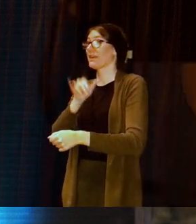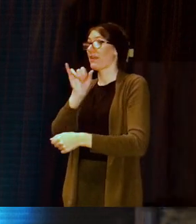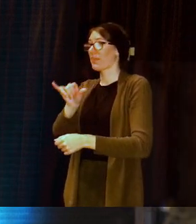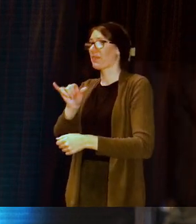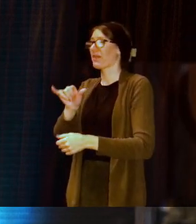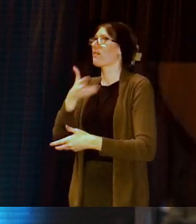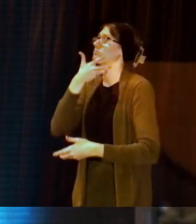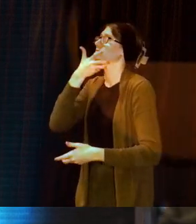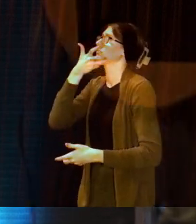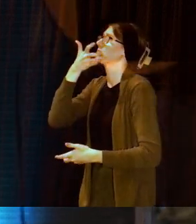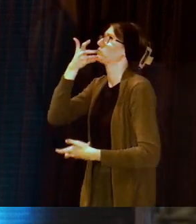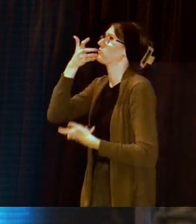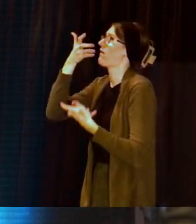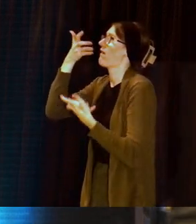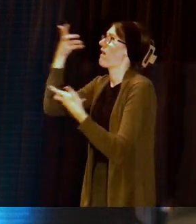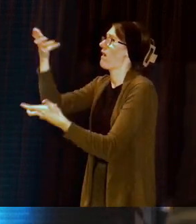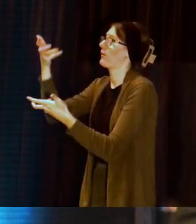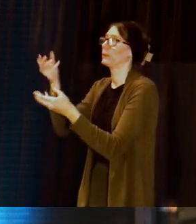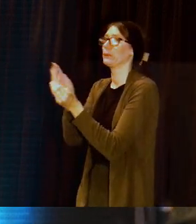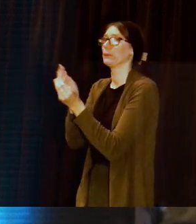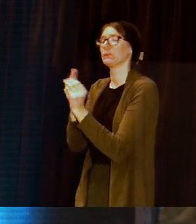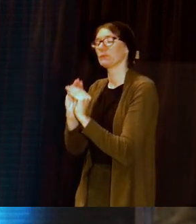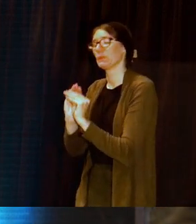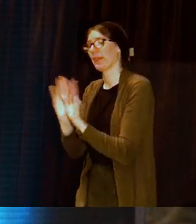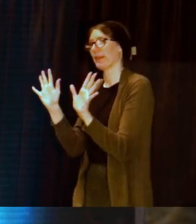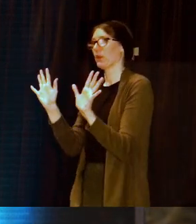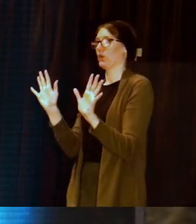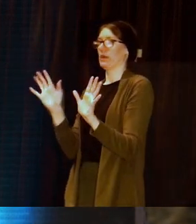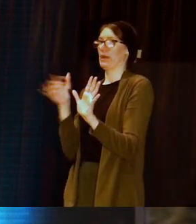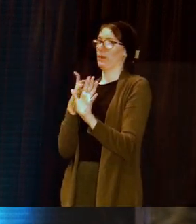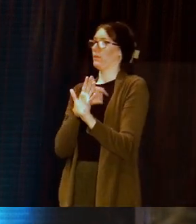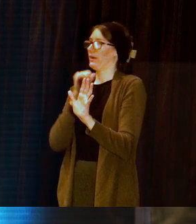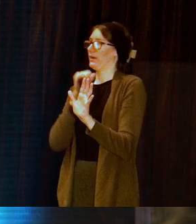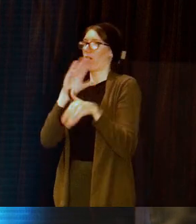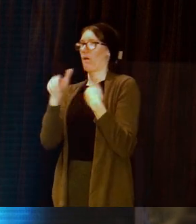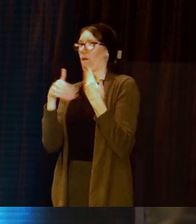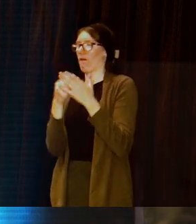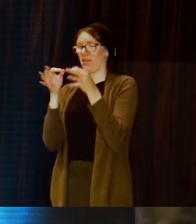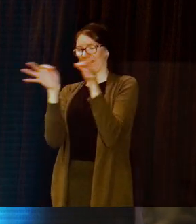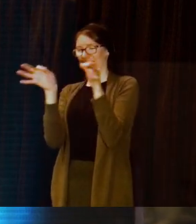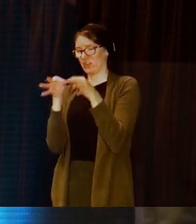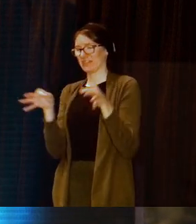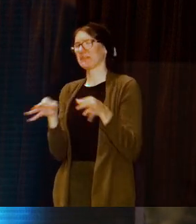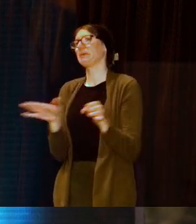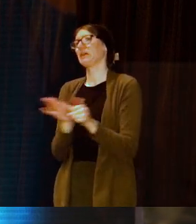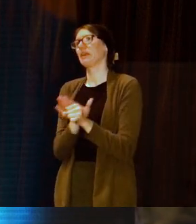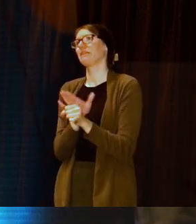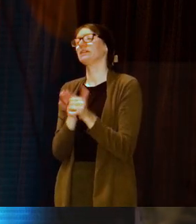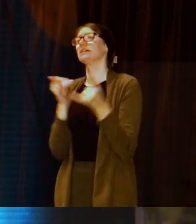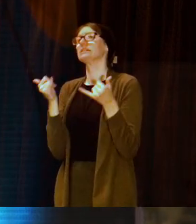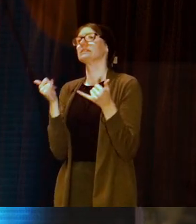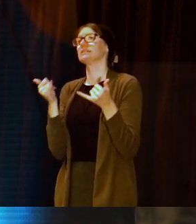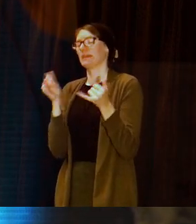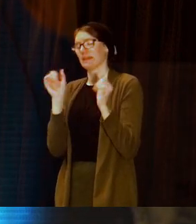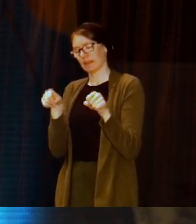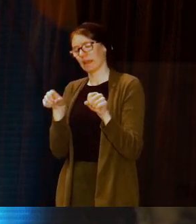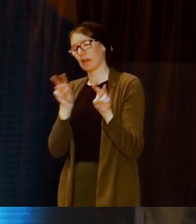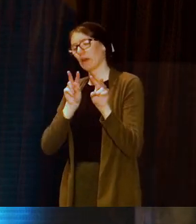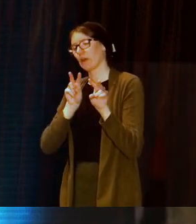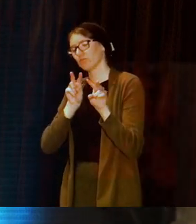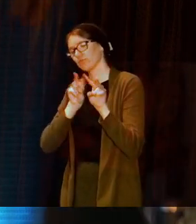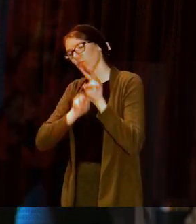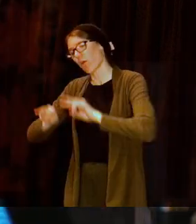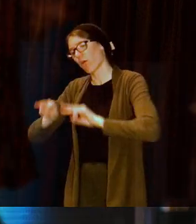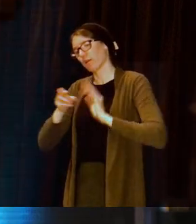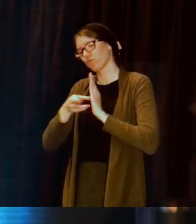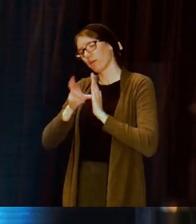that cry is just made so evident. And we won't have all the lyrics, but you'll have enough today that you can go home and review them later, maybe